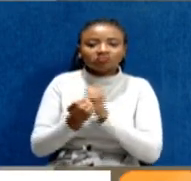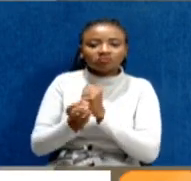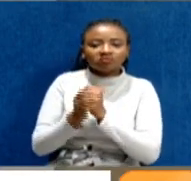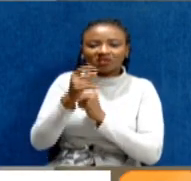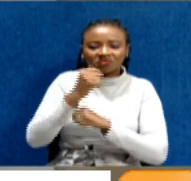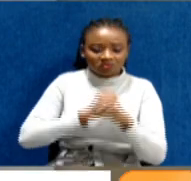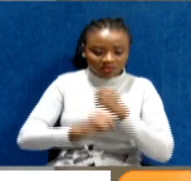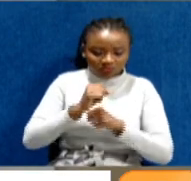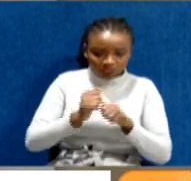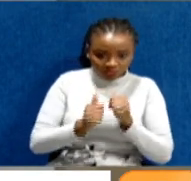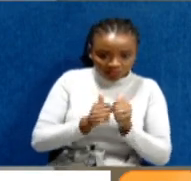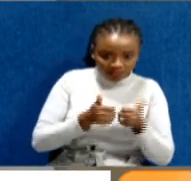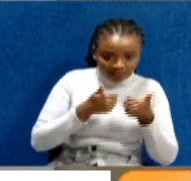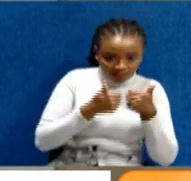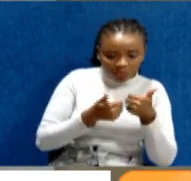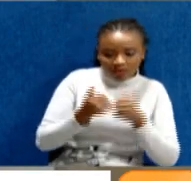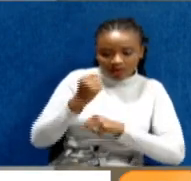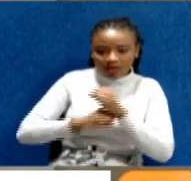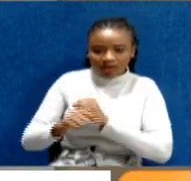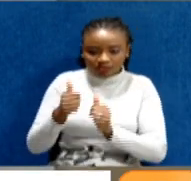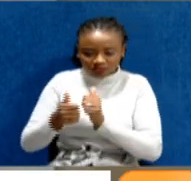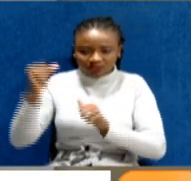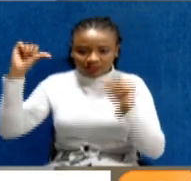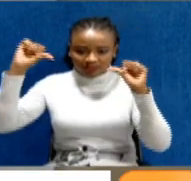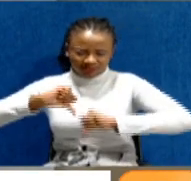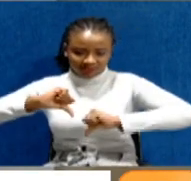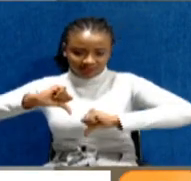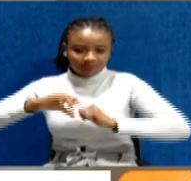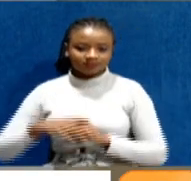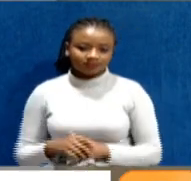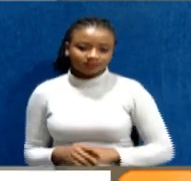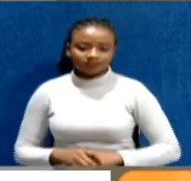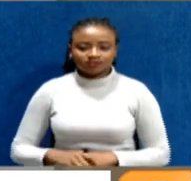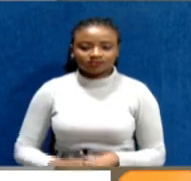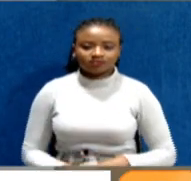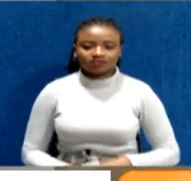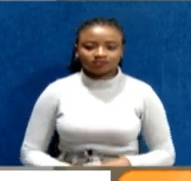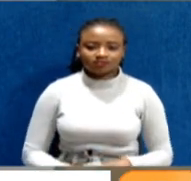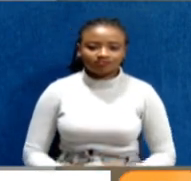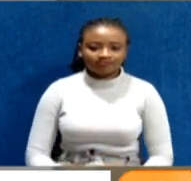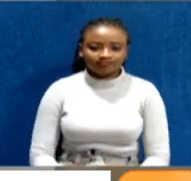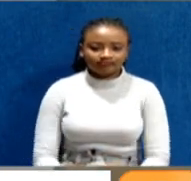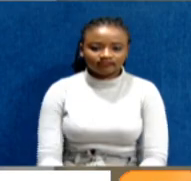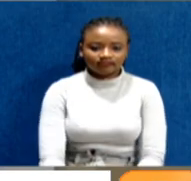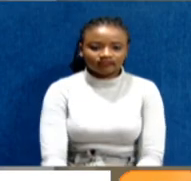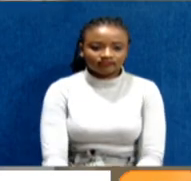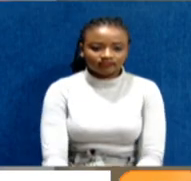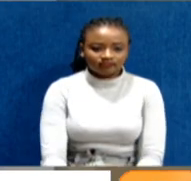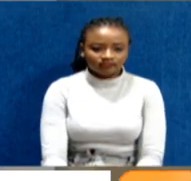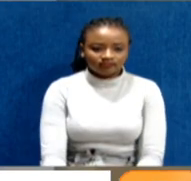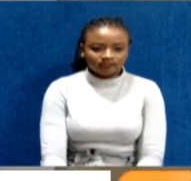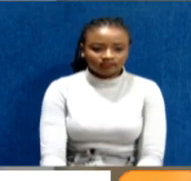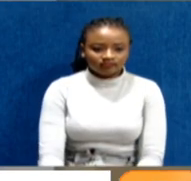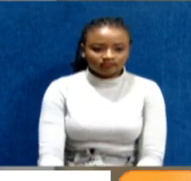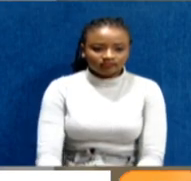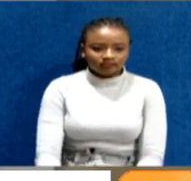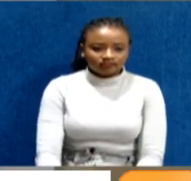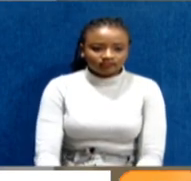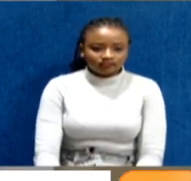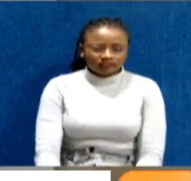do and what we should do. And most of the seeds are under the multinational